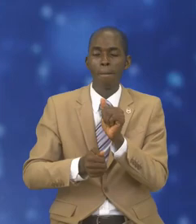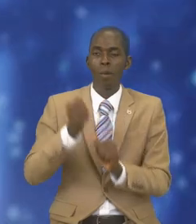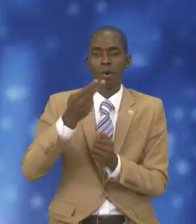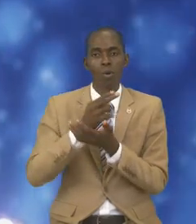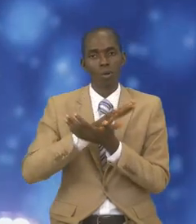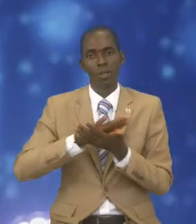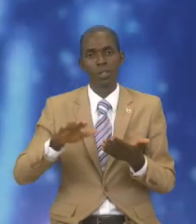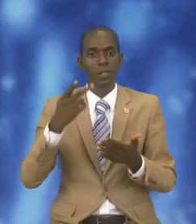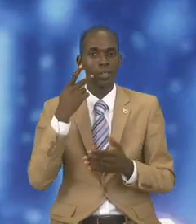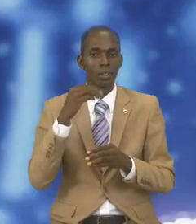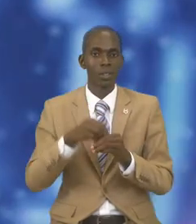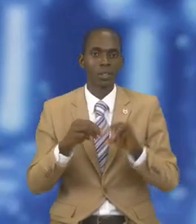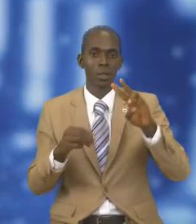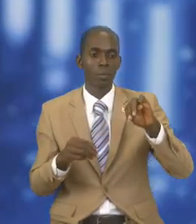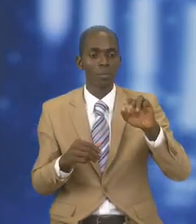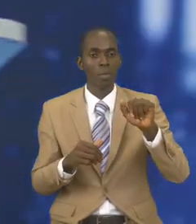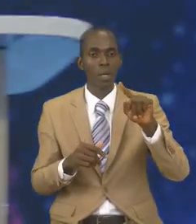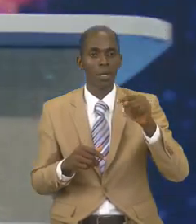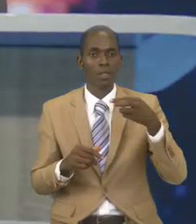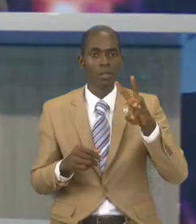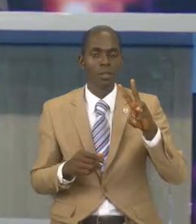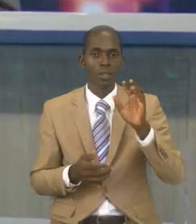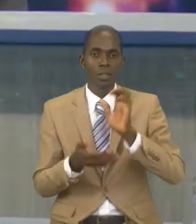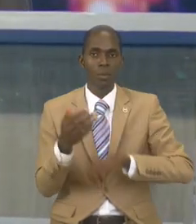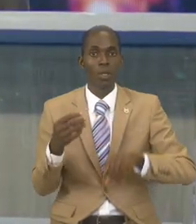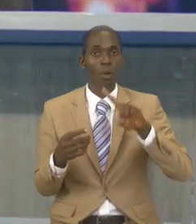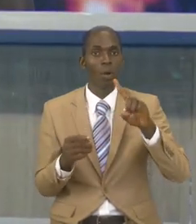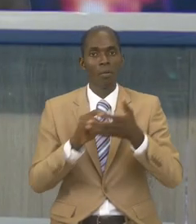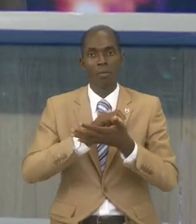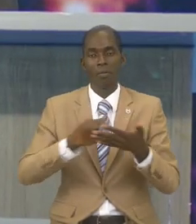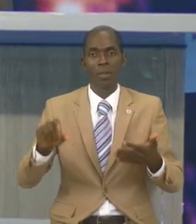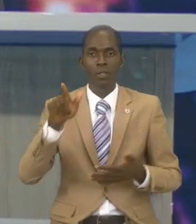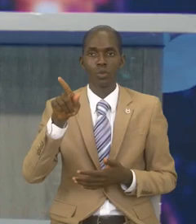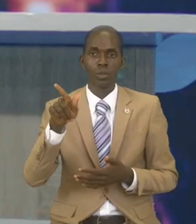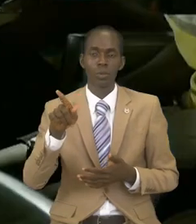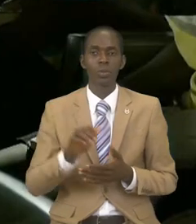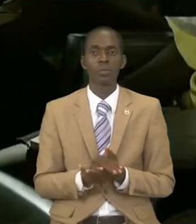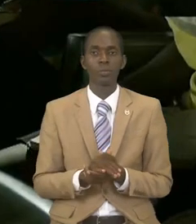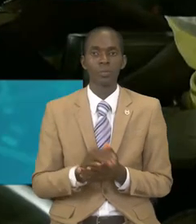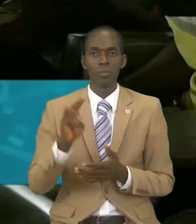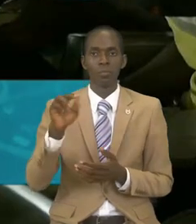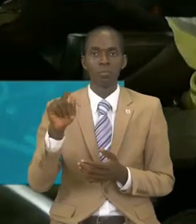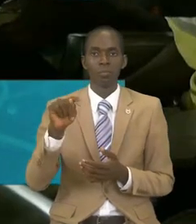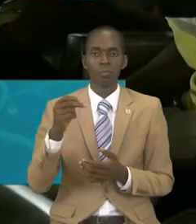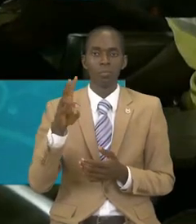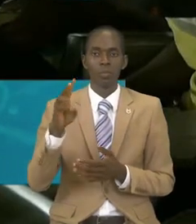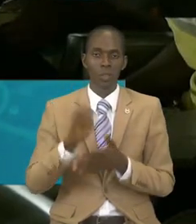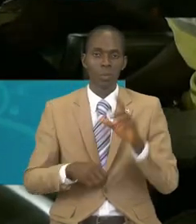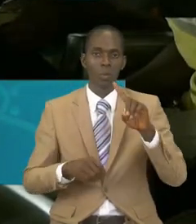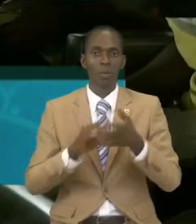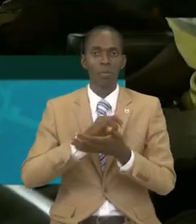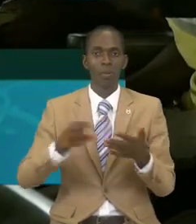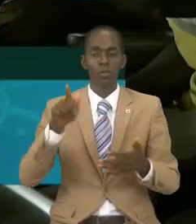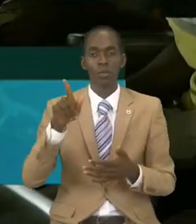Look at Matthew chapter 1, verse 21. Matthew chapter 1, verse 21. He tells us here, and